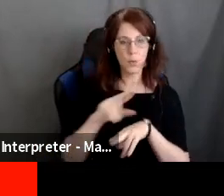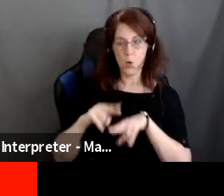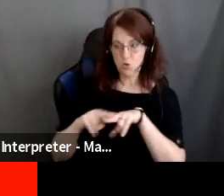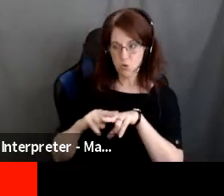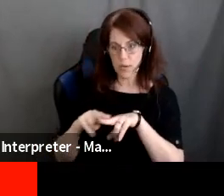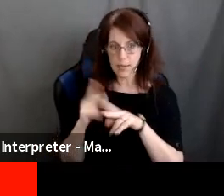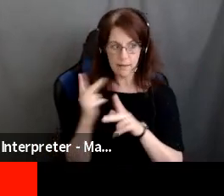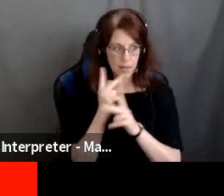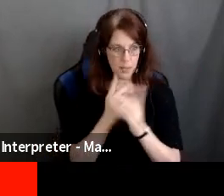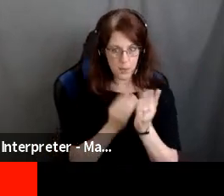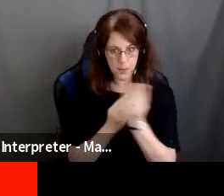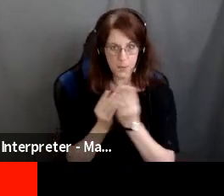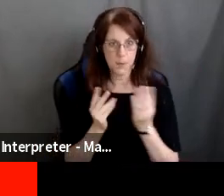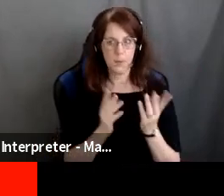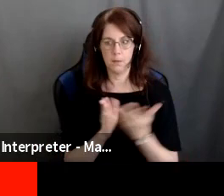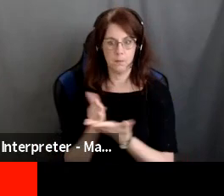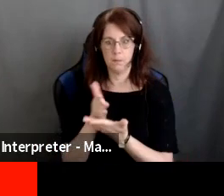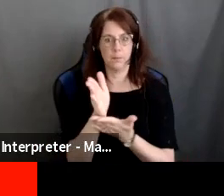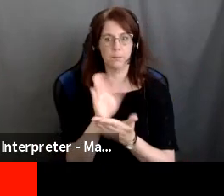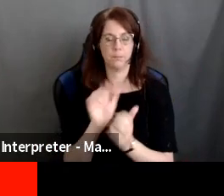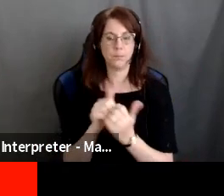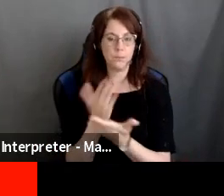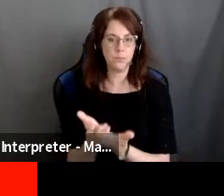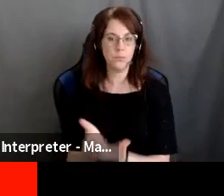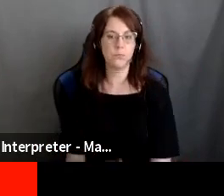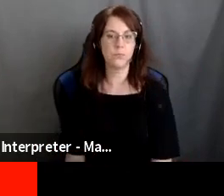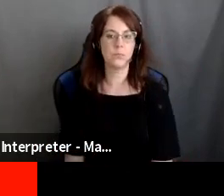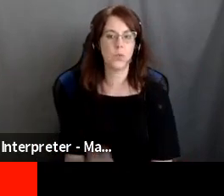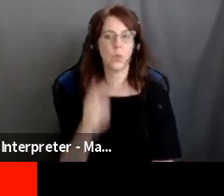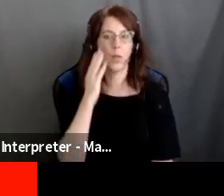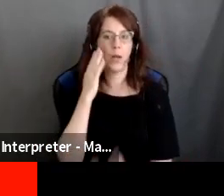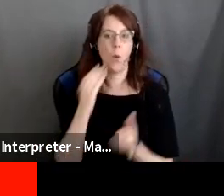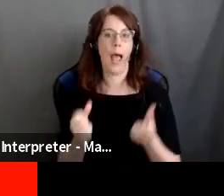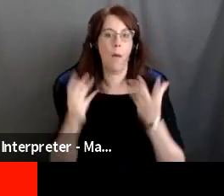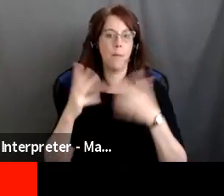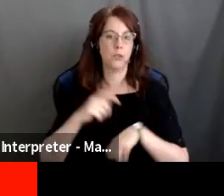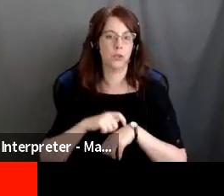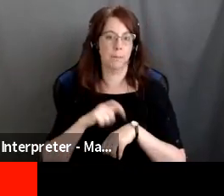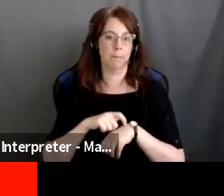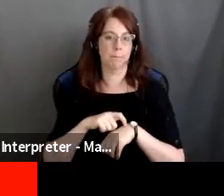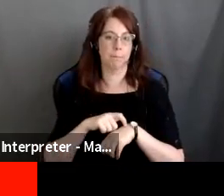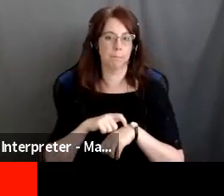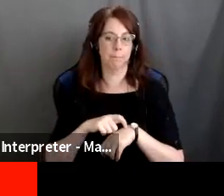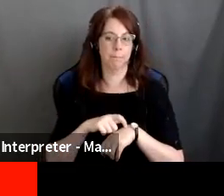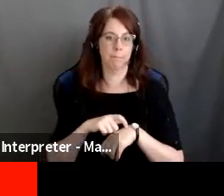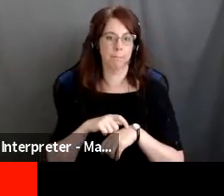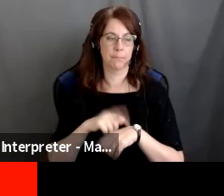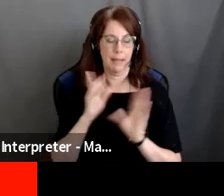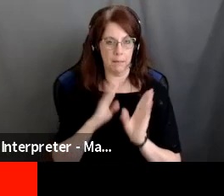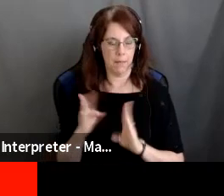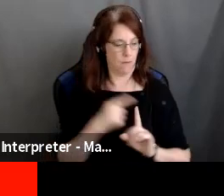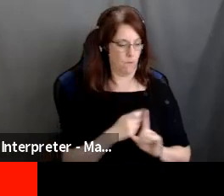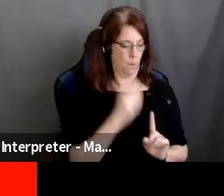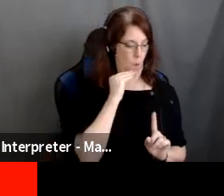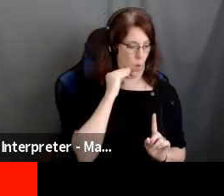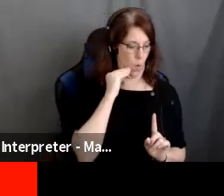using that so that they know the amount of time it takes for them to get from their home to